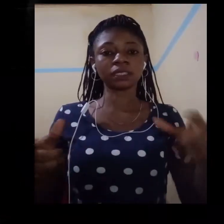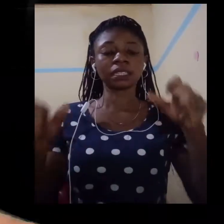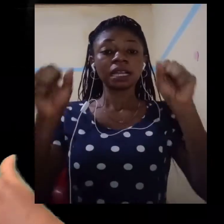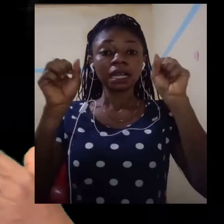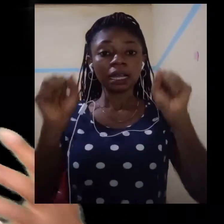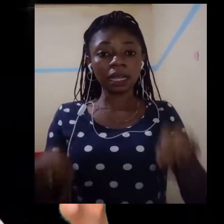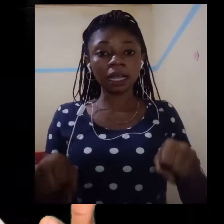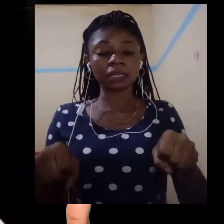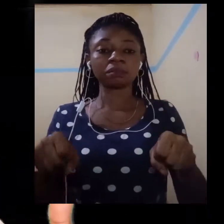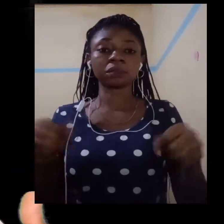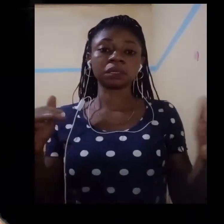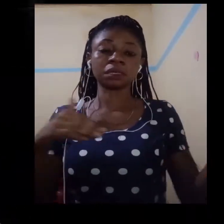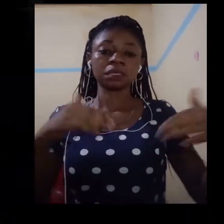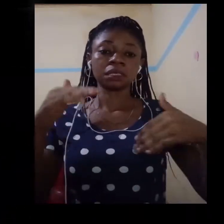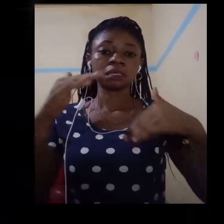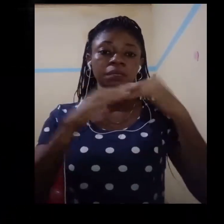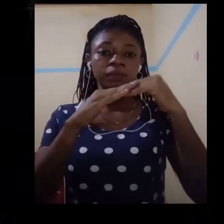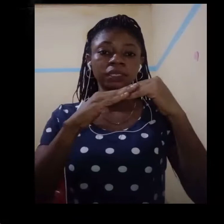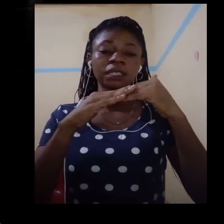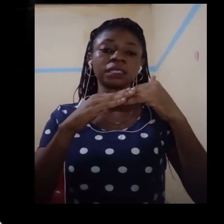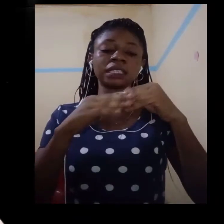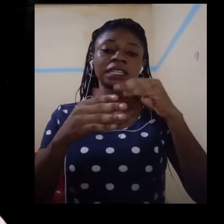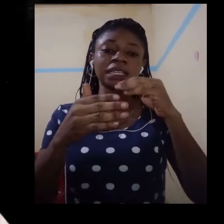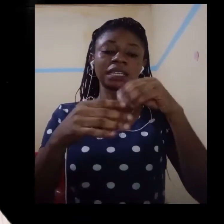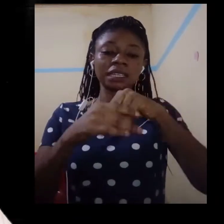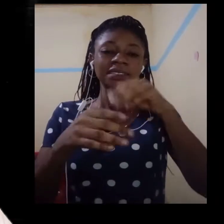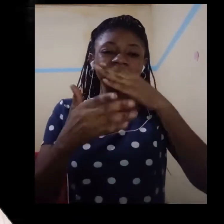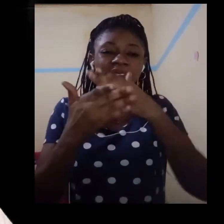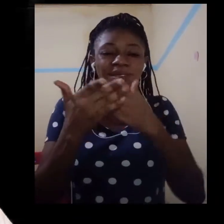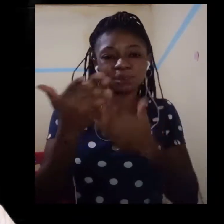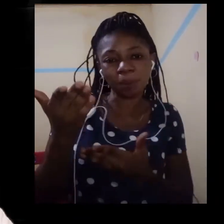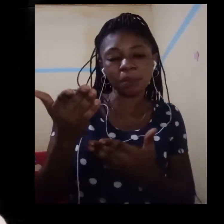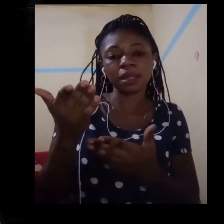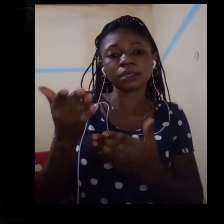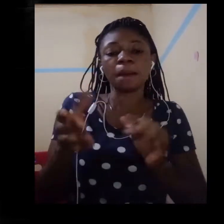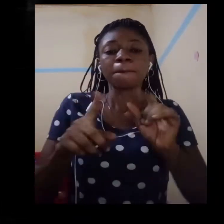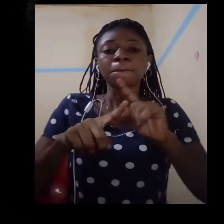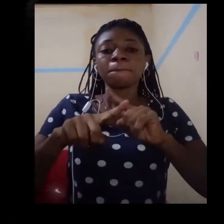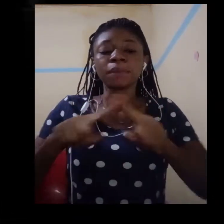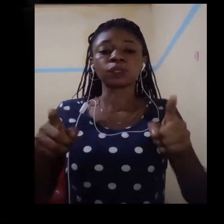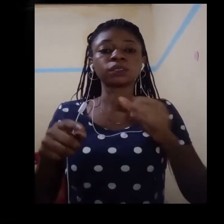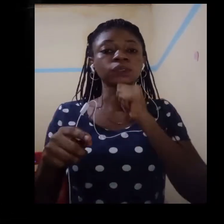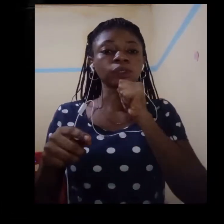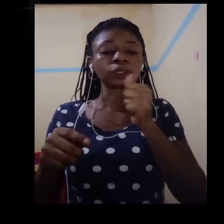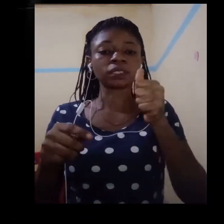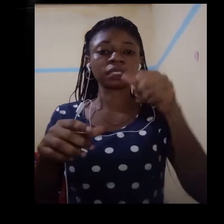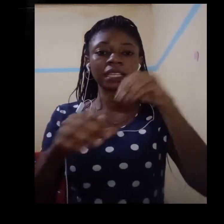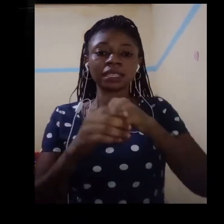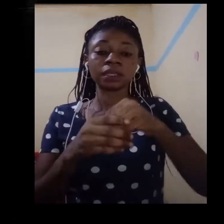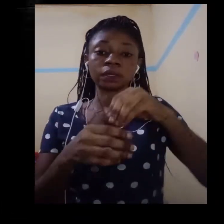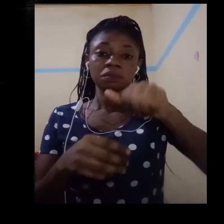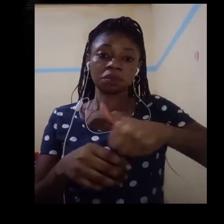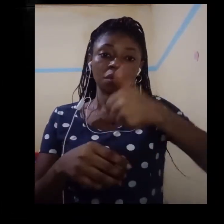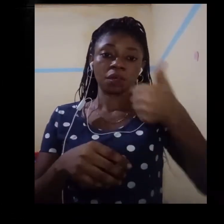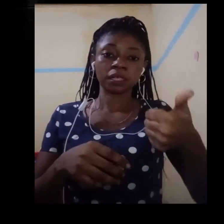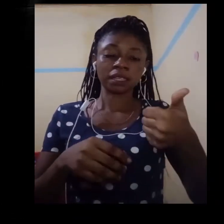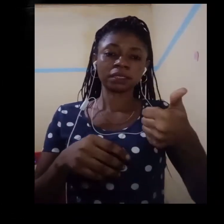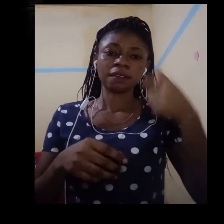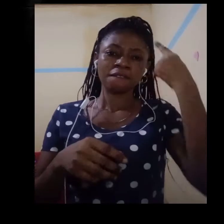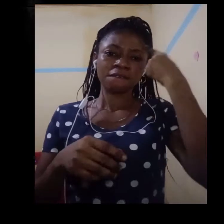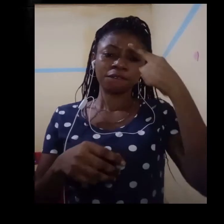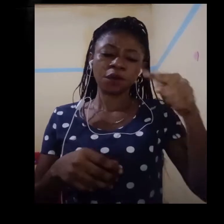some aspects of discourse, but not in others. For Aisha was able to tell